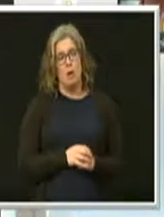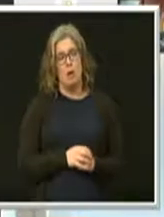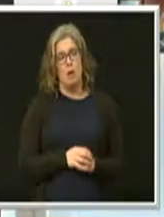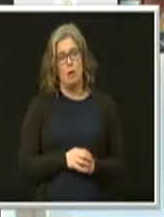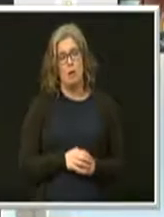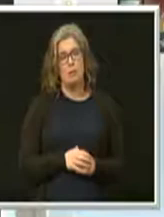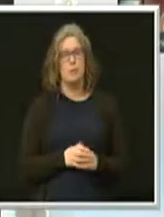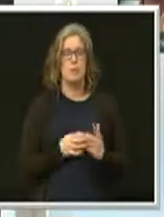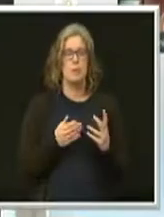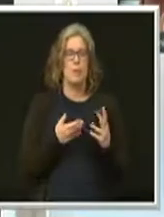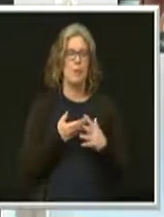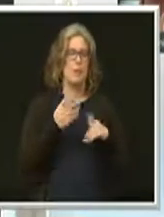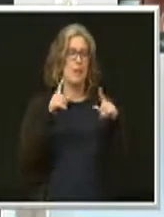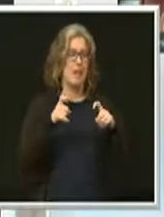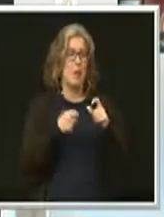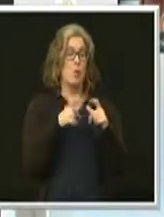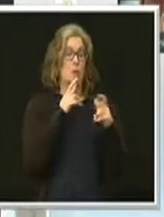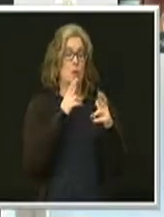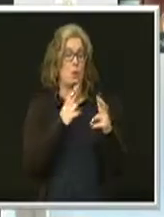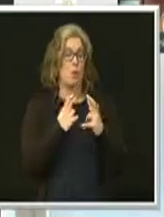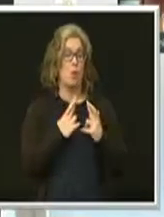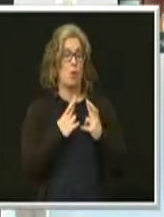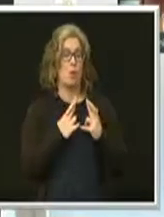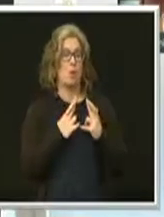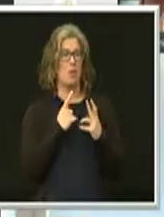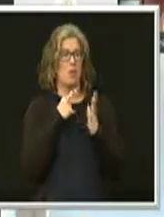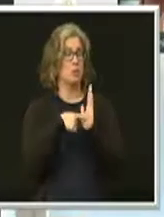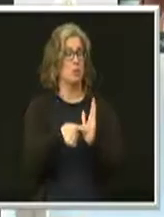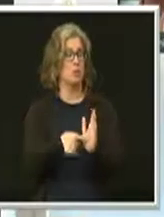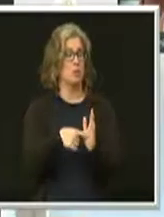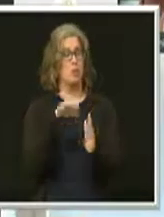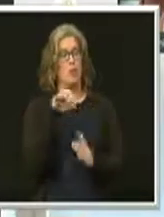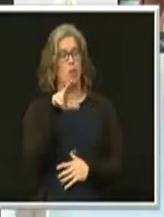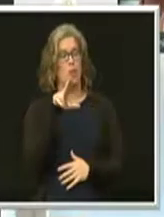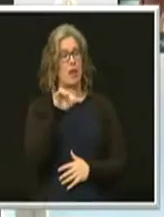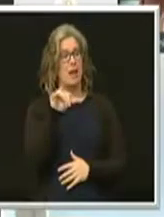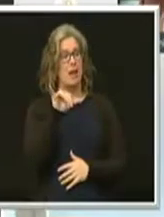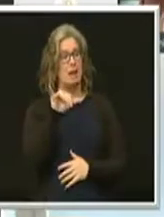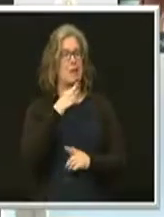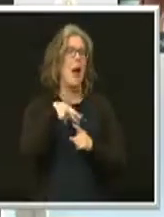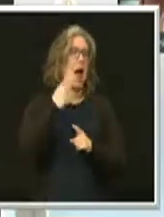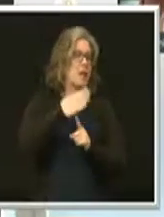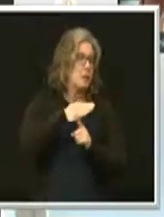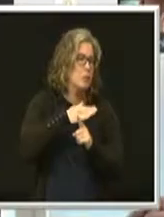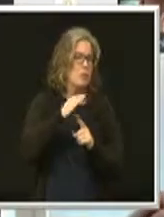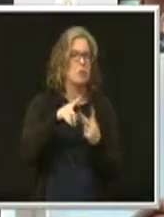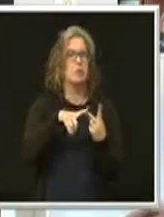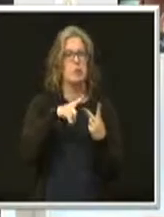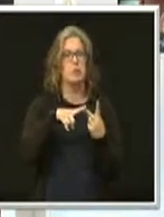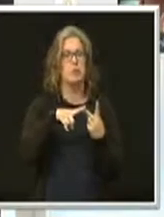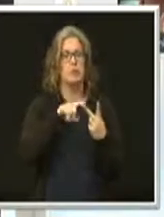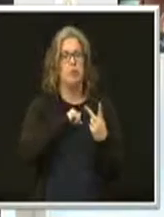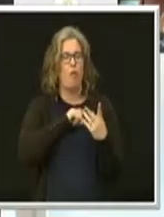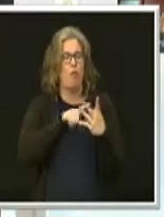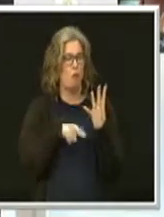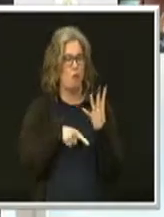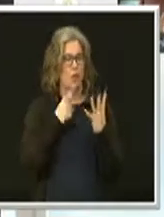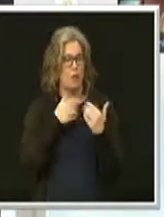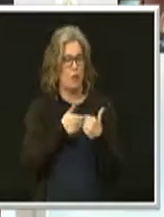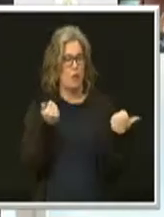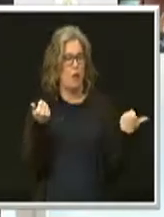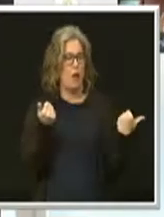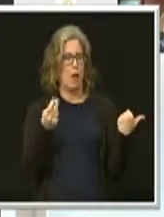through tests, and anybody who's reporting or exhibits flu-like symptoms, high temperatures, things of that nature, we're